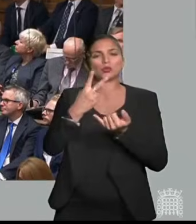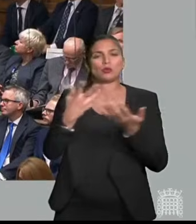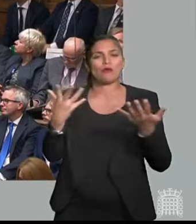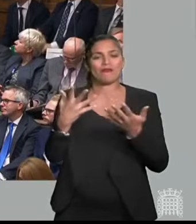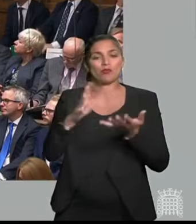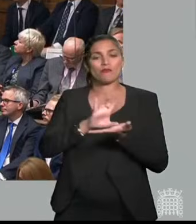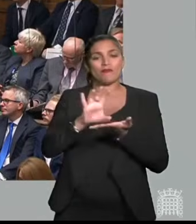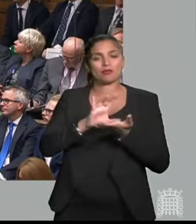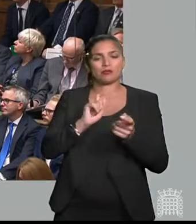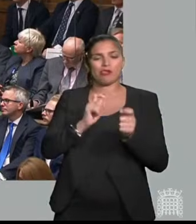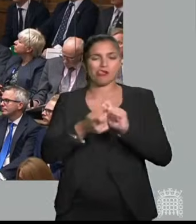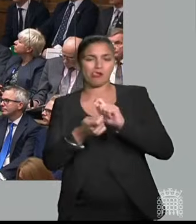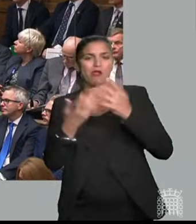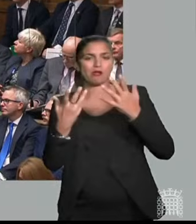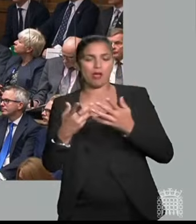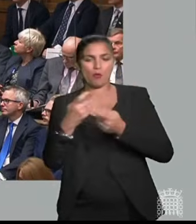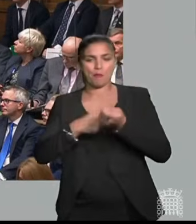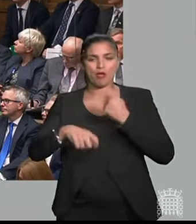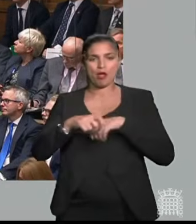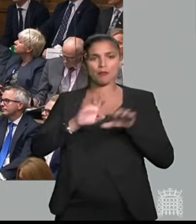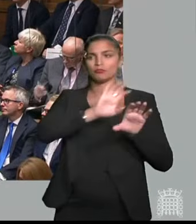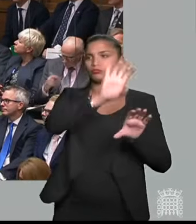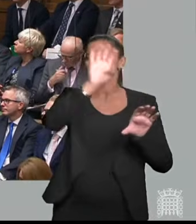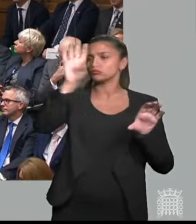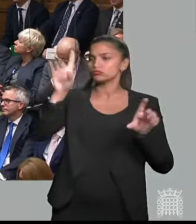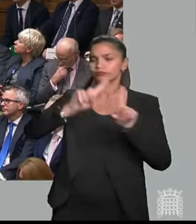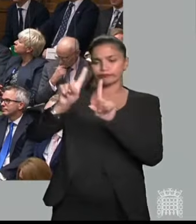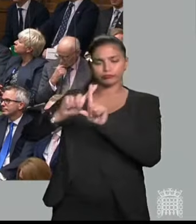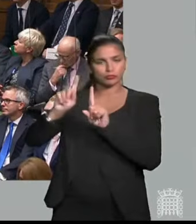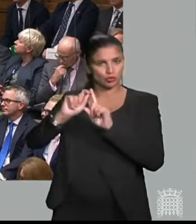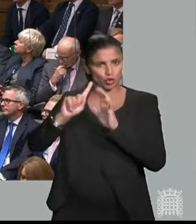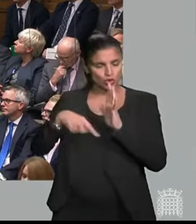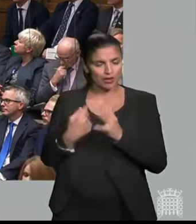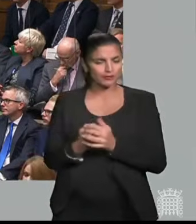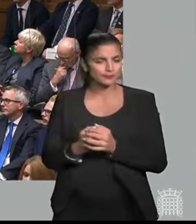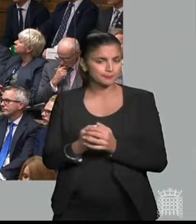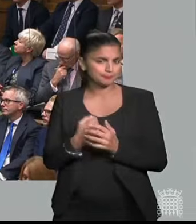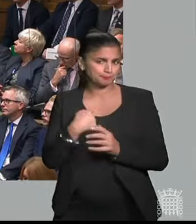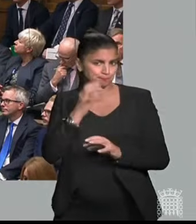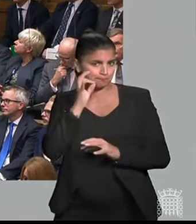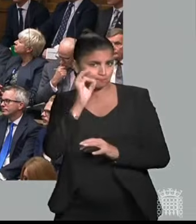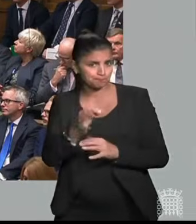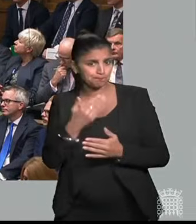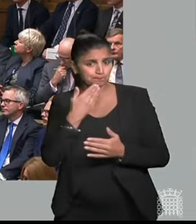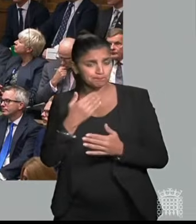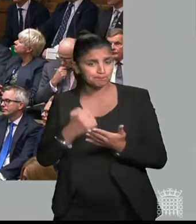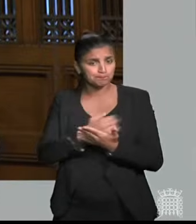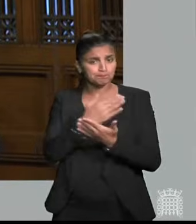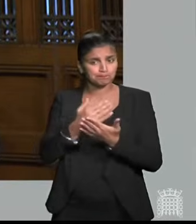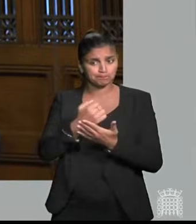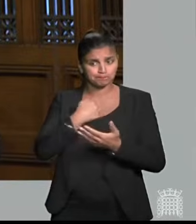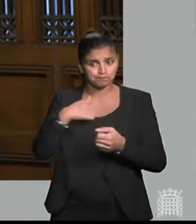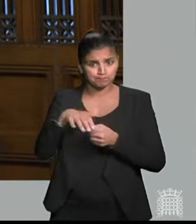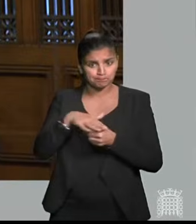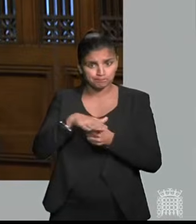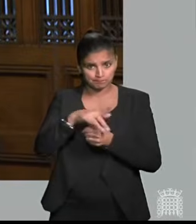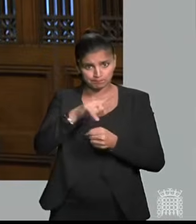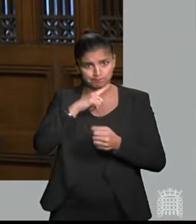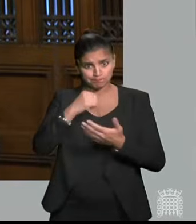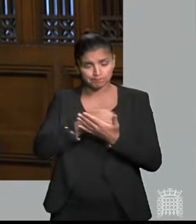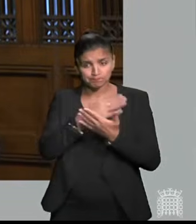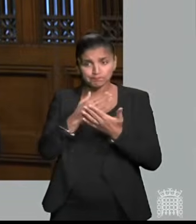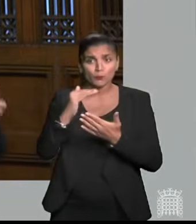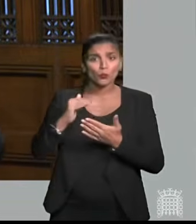him to consider a number of projects that will boost the economy and improve the quality of life for my constituents and for